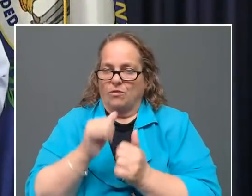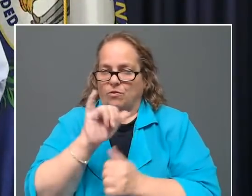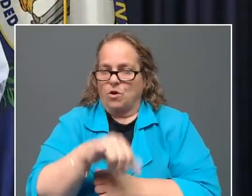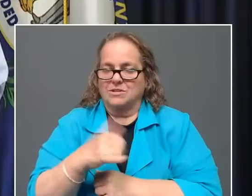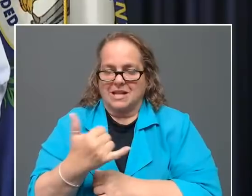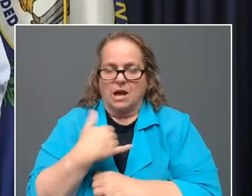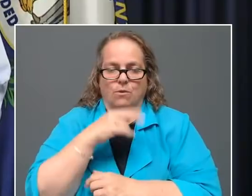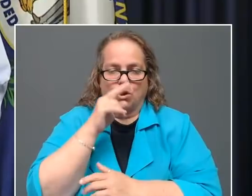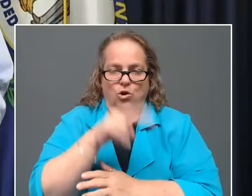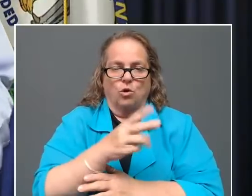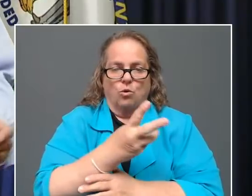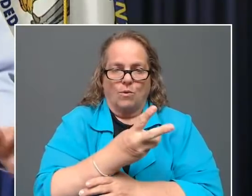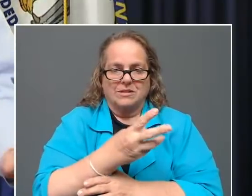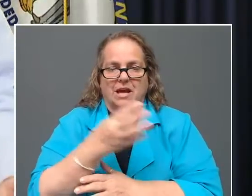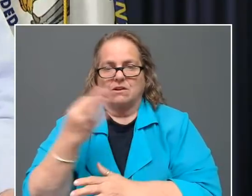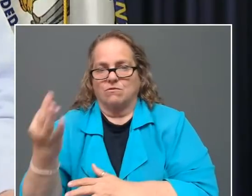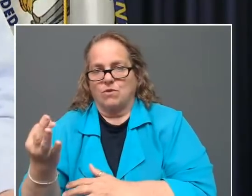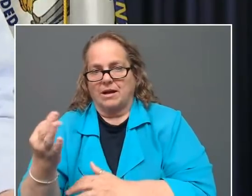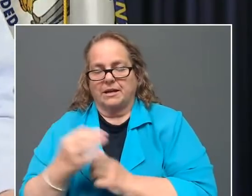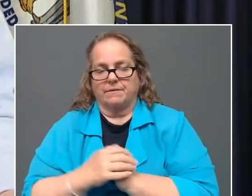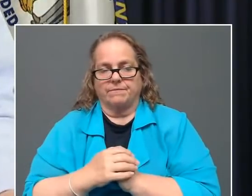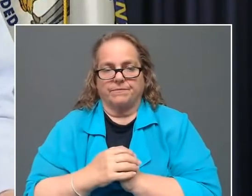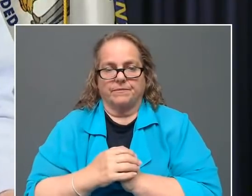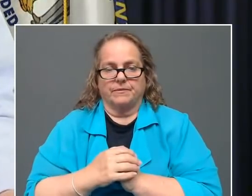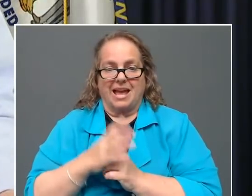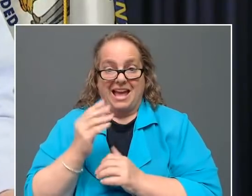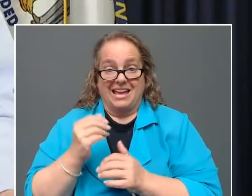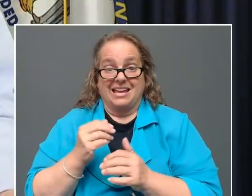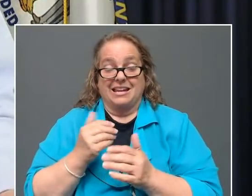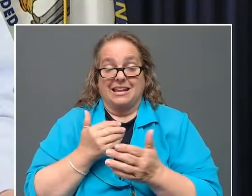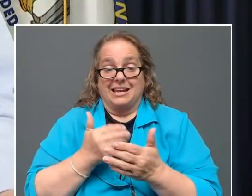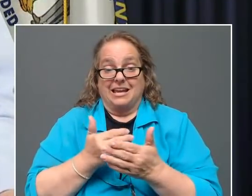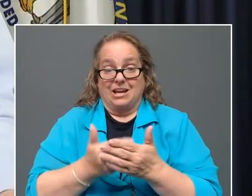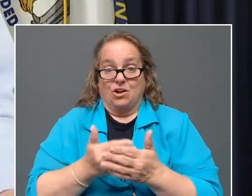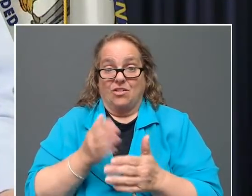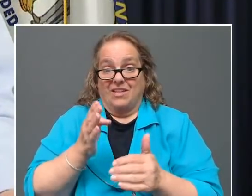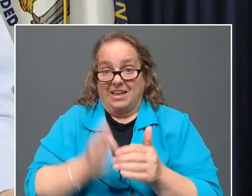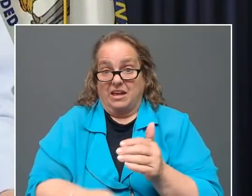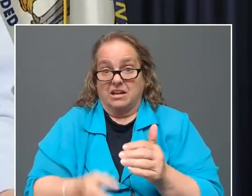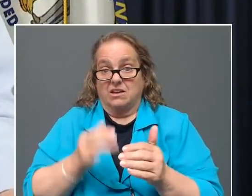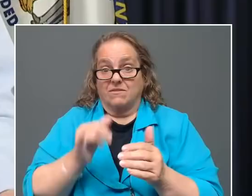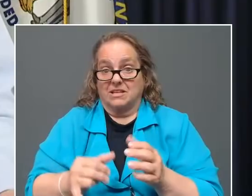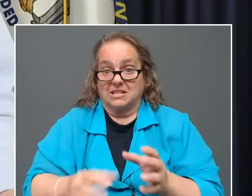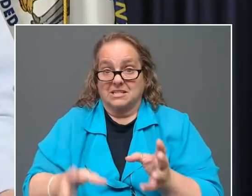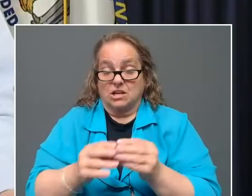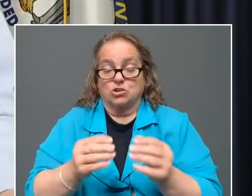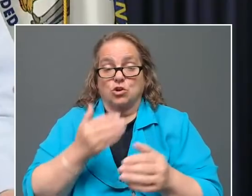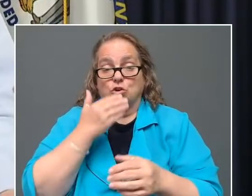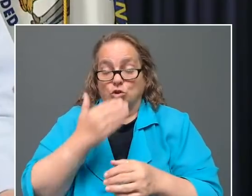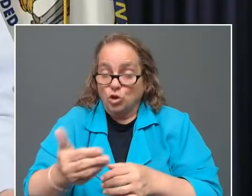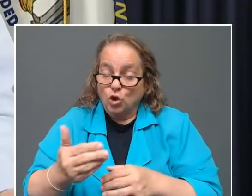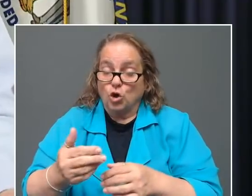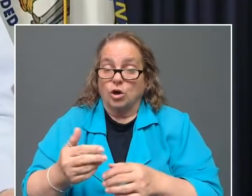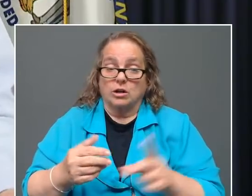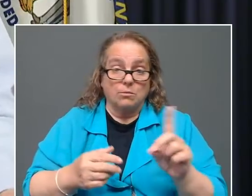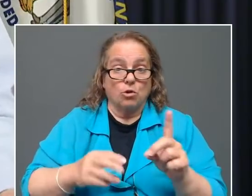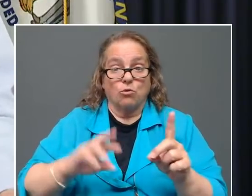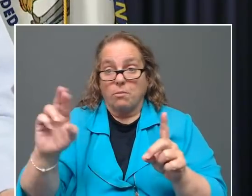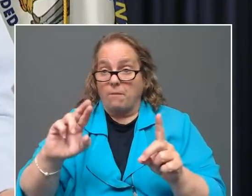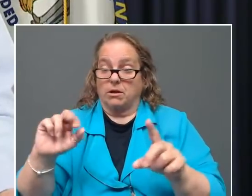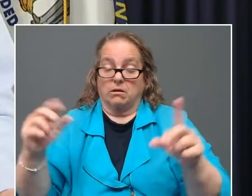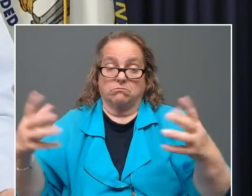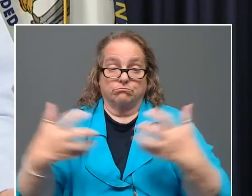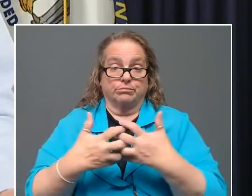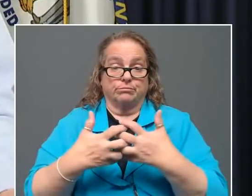and Friday. And certainly near the end of the session, some good bipartisan work, especially with the American Rescue Act, but then also